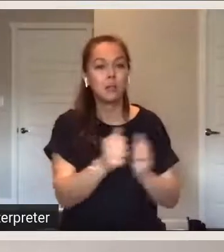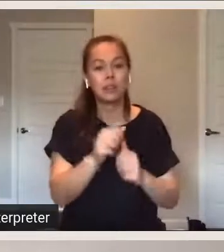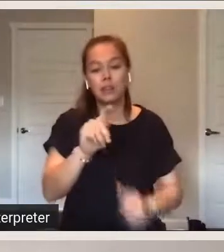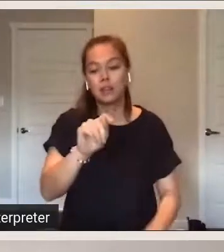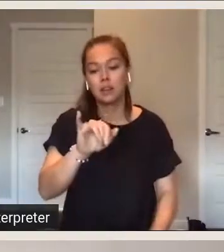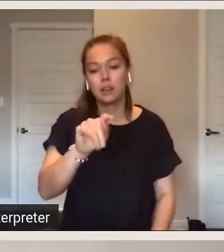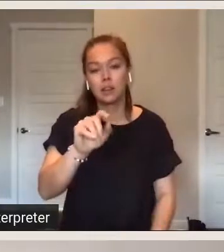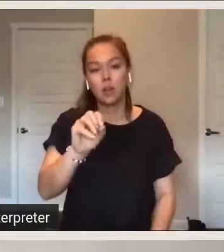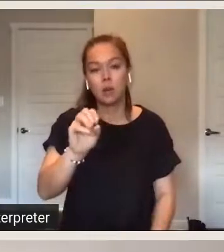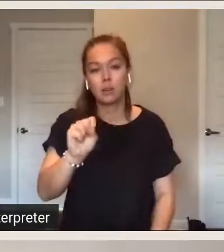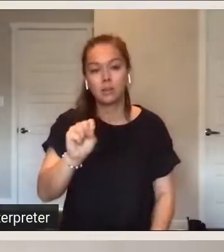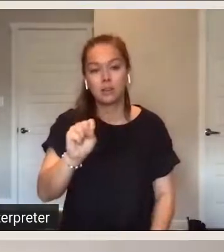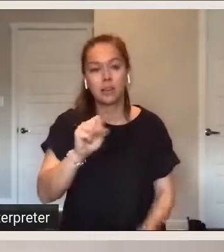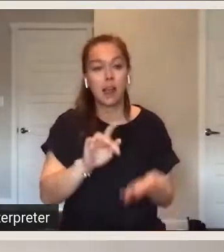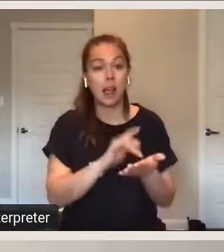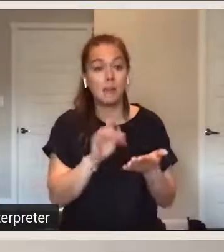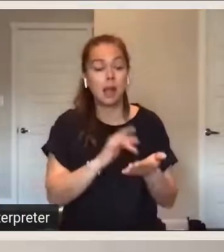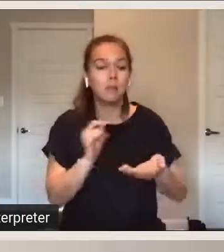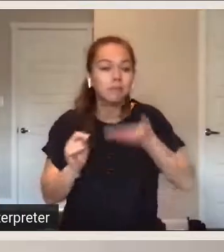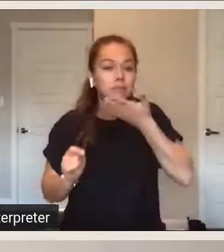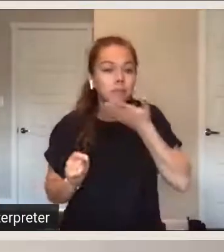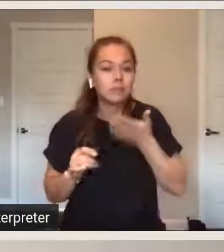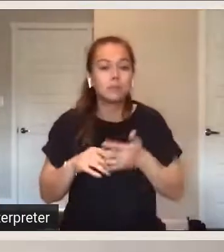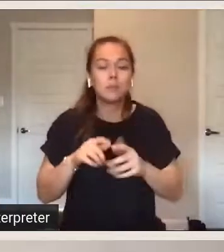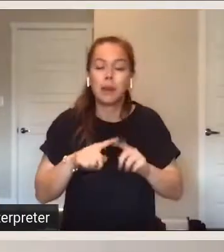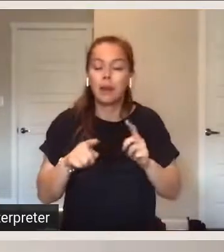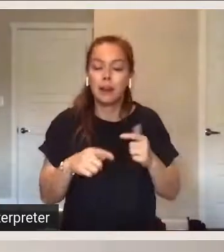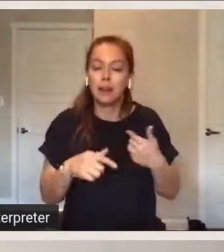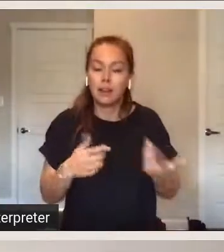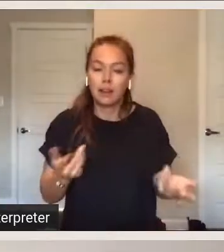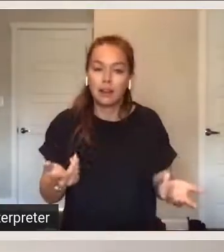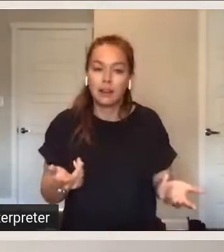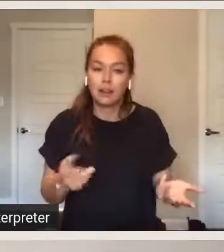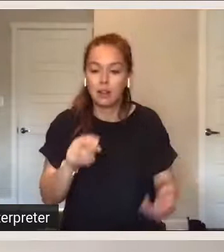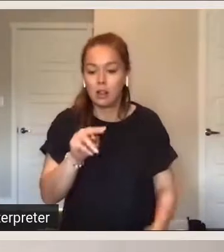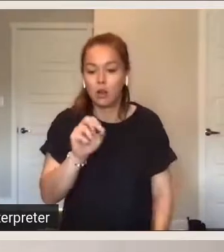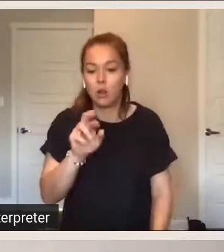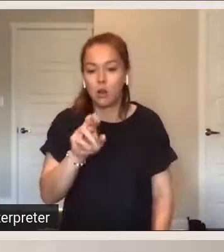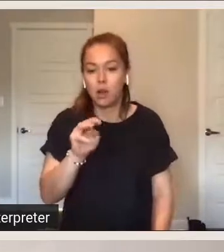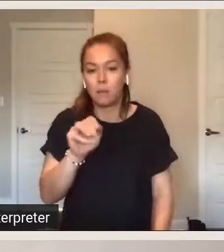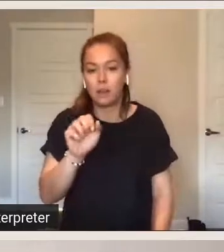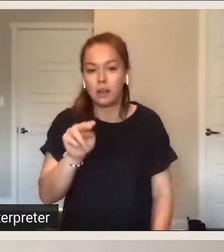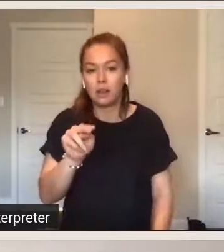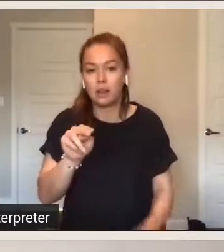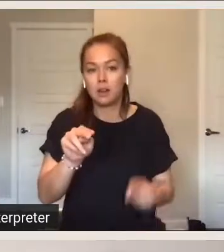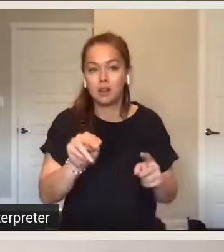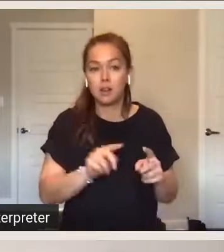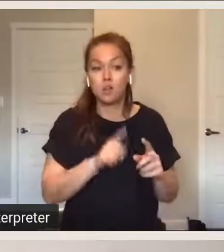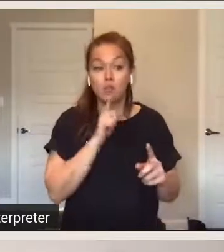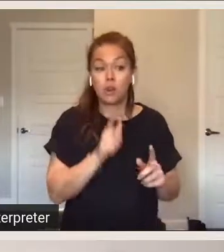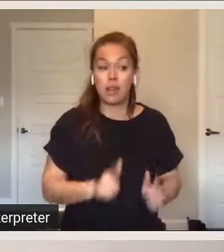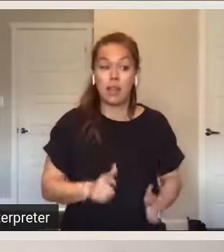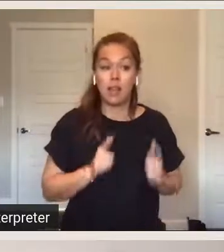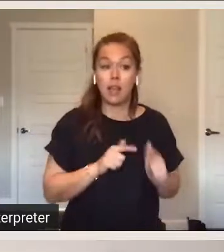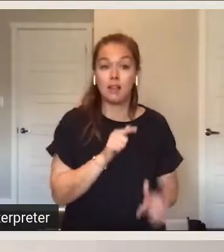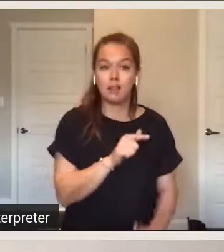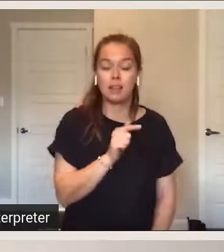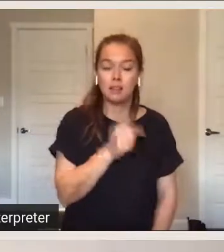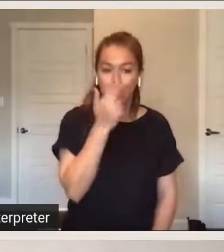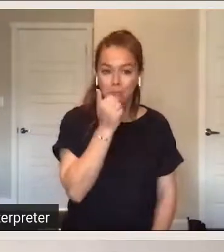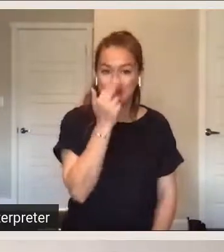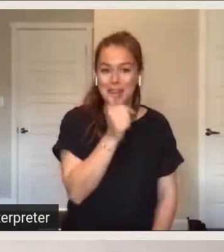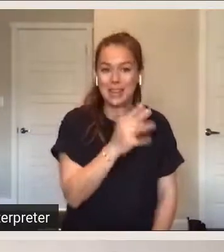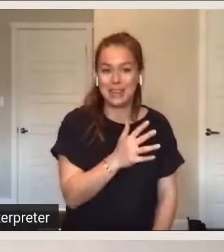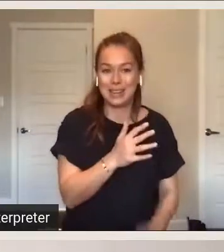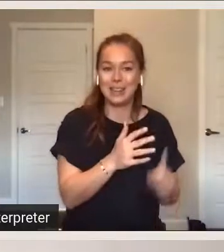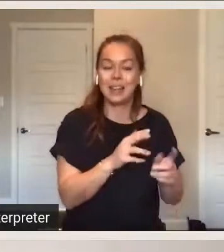the script. That was all Norman, who was playing the Tito boy. He's a comedian in real life, so shout out Norm. Without him, that scene